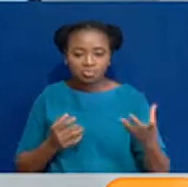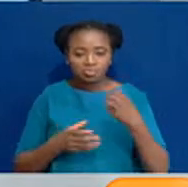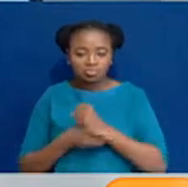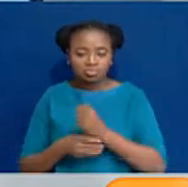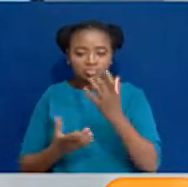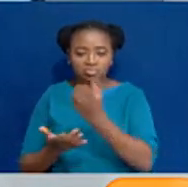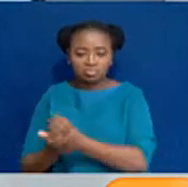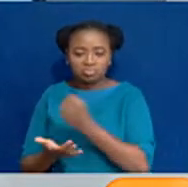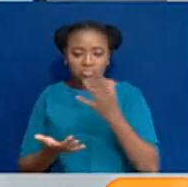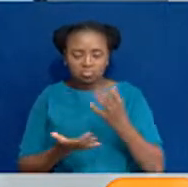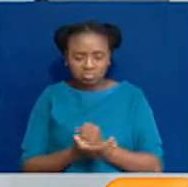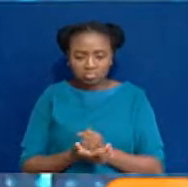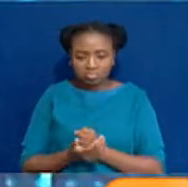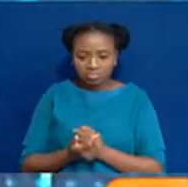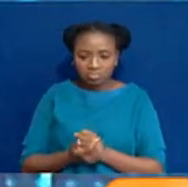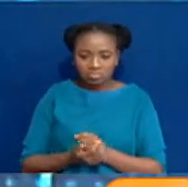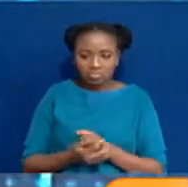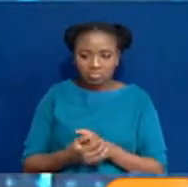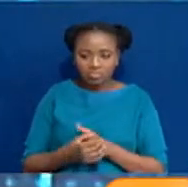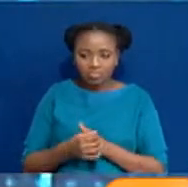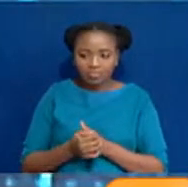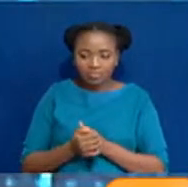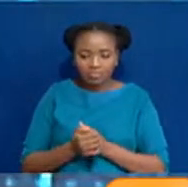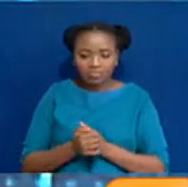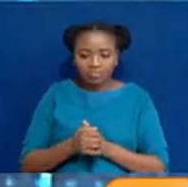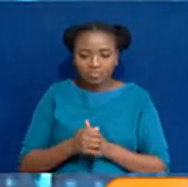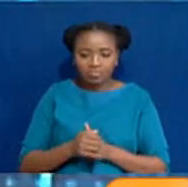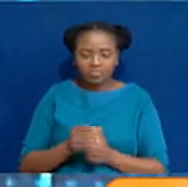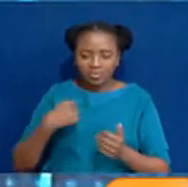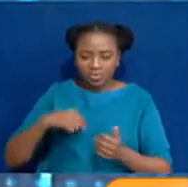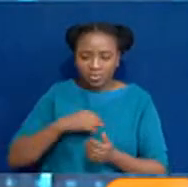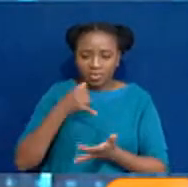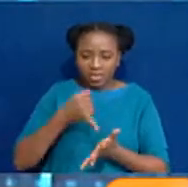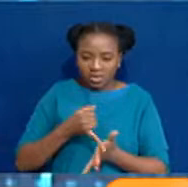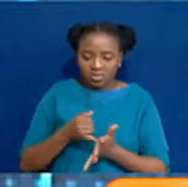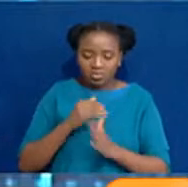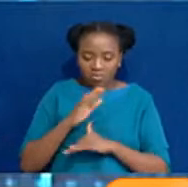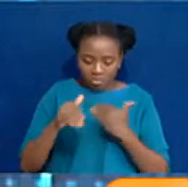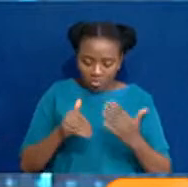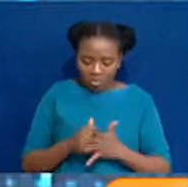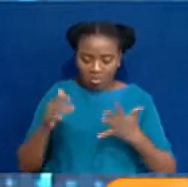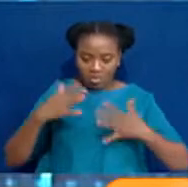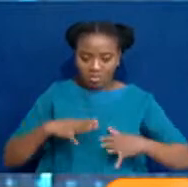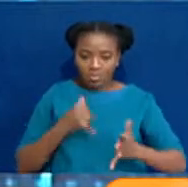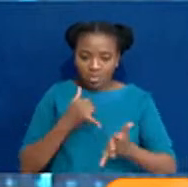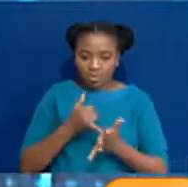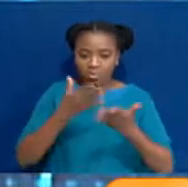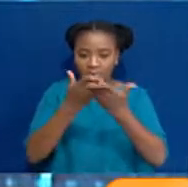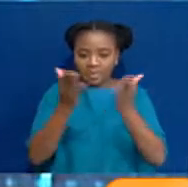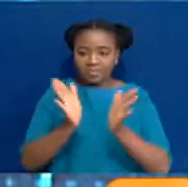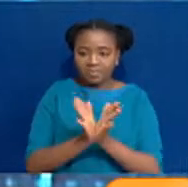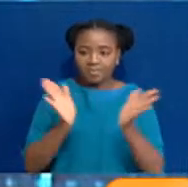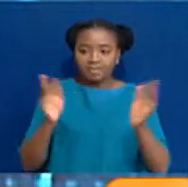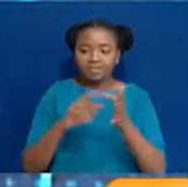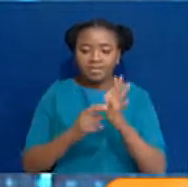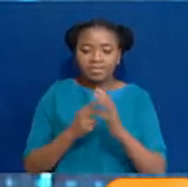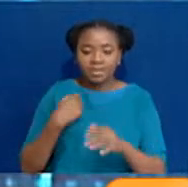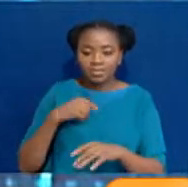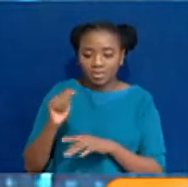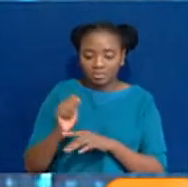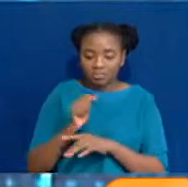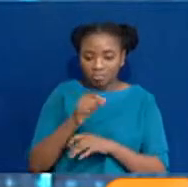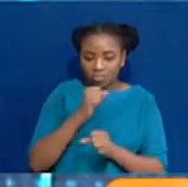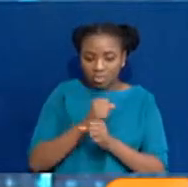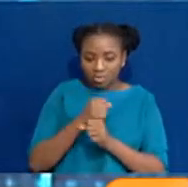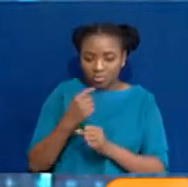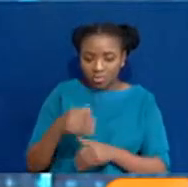people? We are carrying along everybody, including members of the public. Yeah. So we are not just training the youth alone. We have come up with